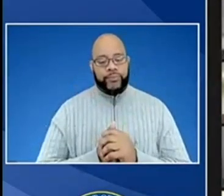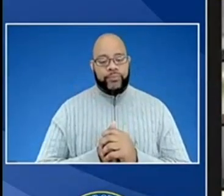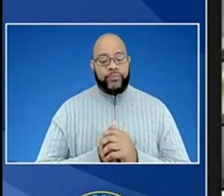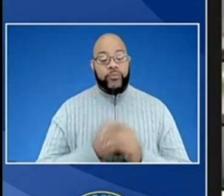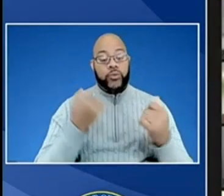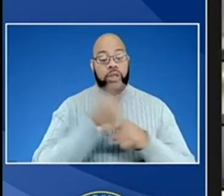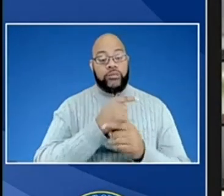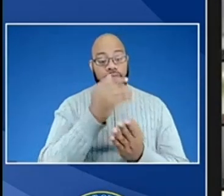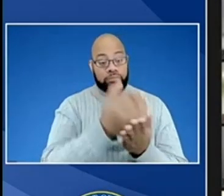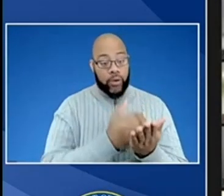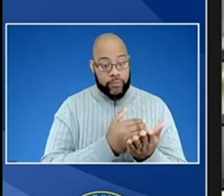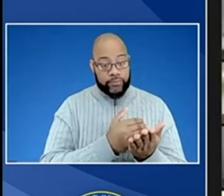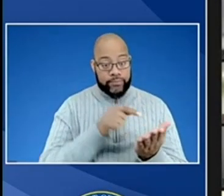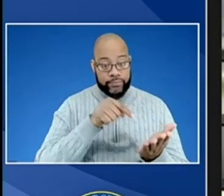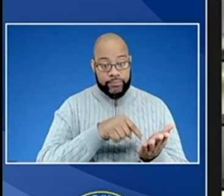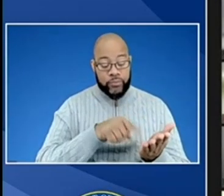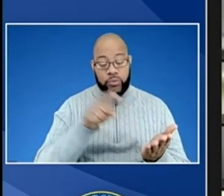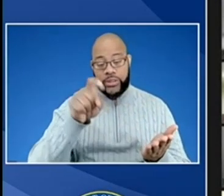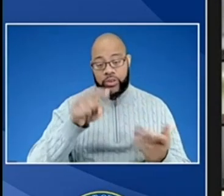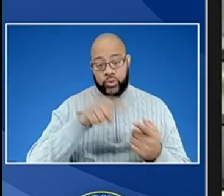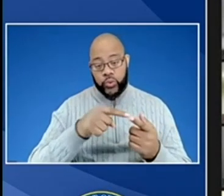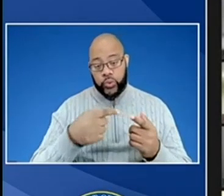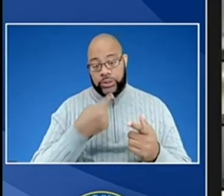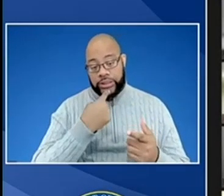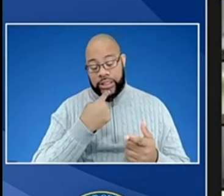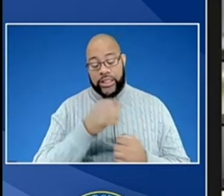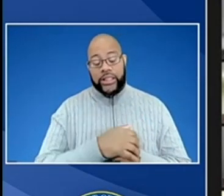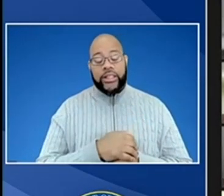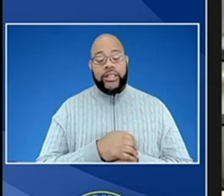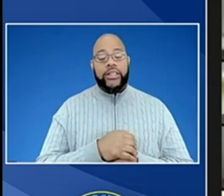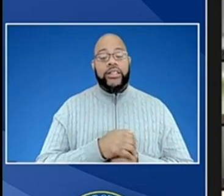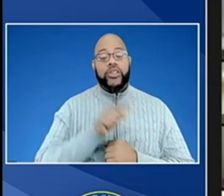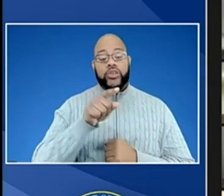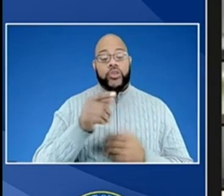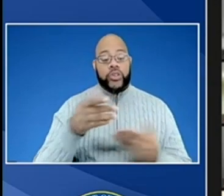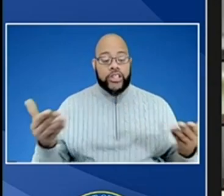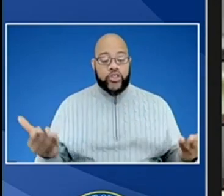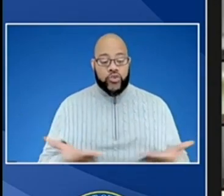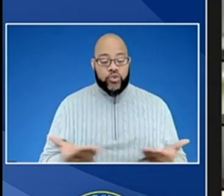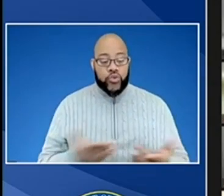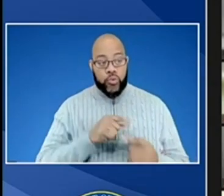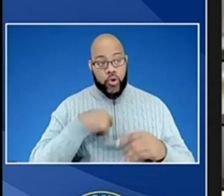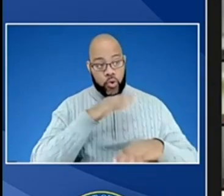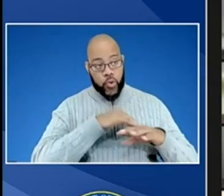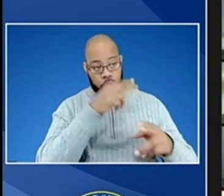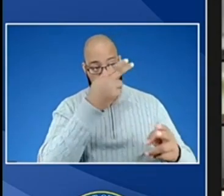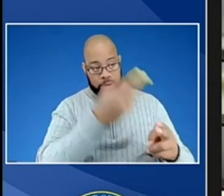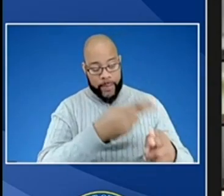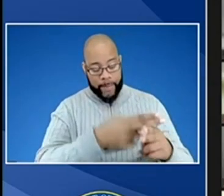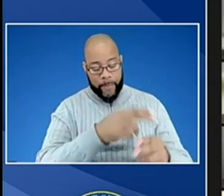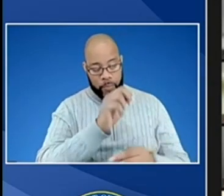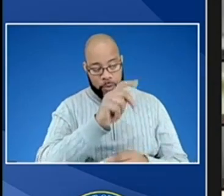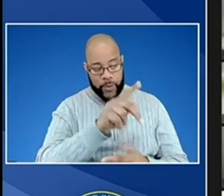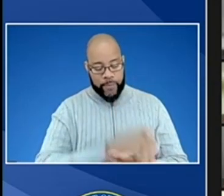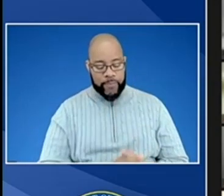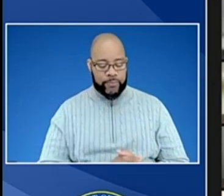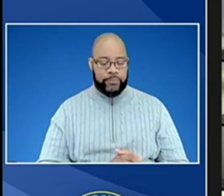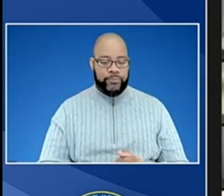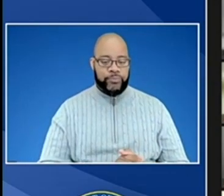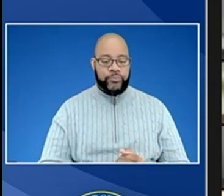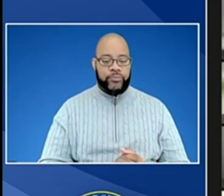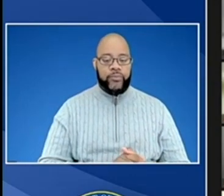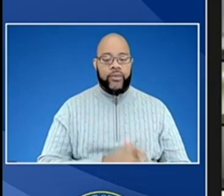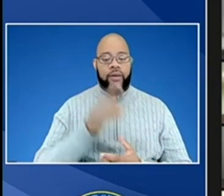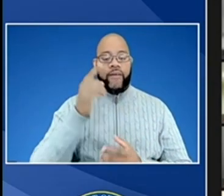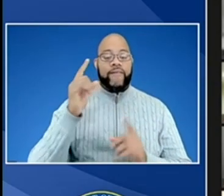call, you just need to indicate your presence when I call your name. Okay. So first